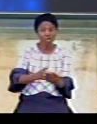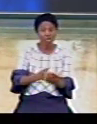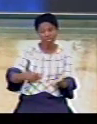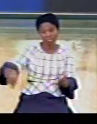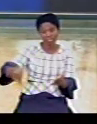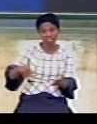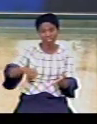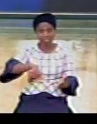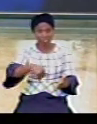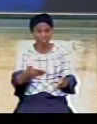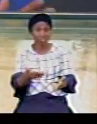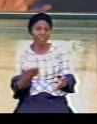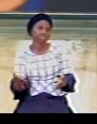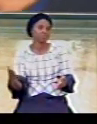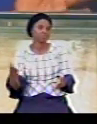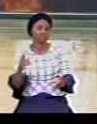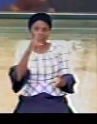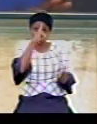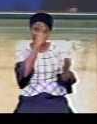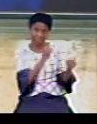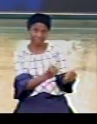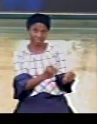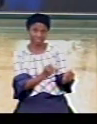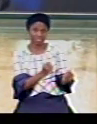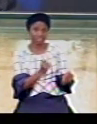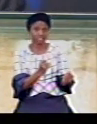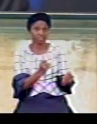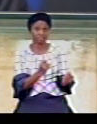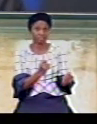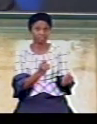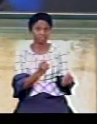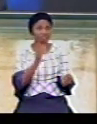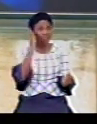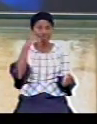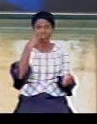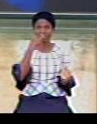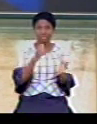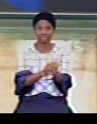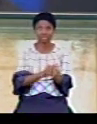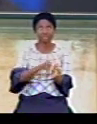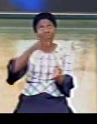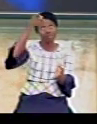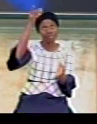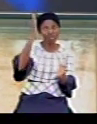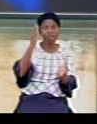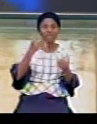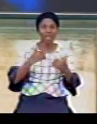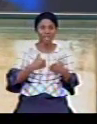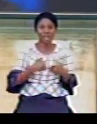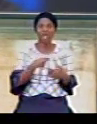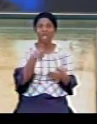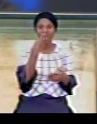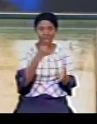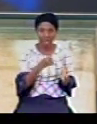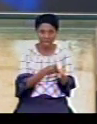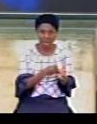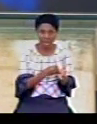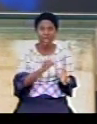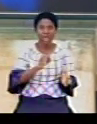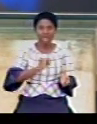Faith will say, God has said it. I believe